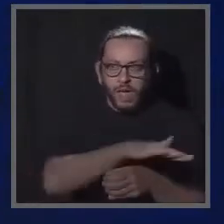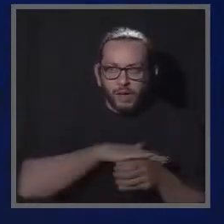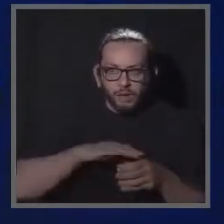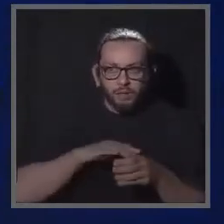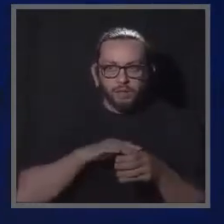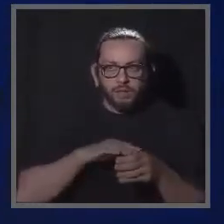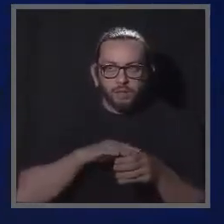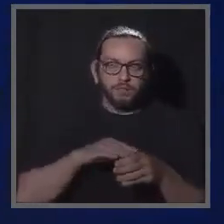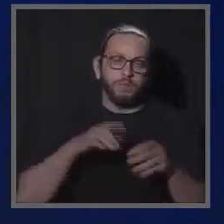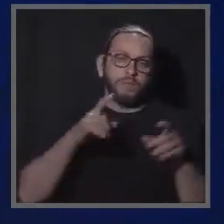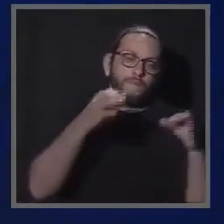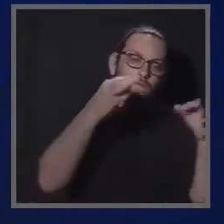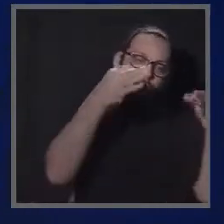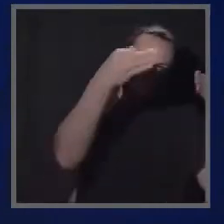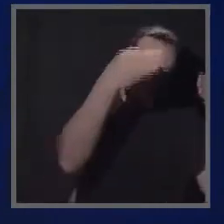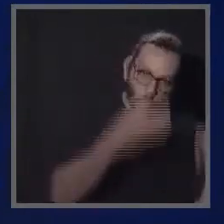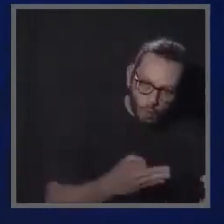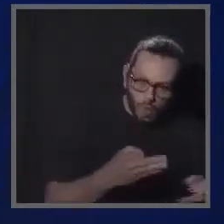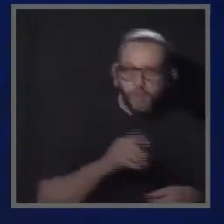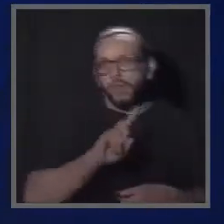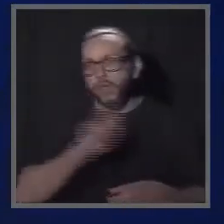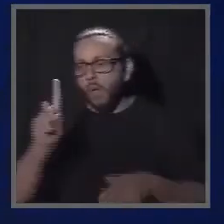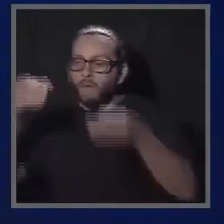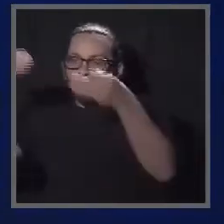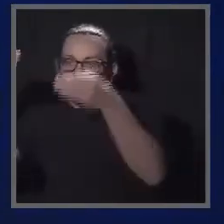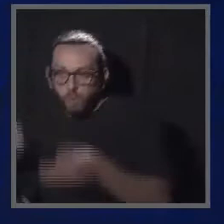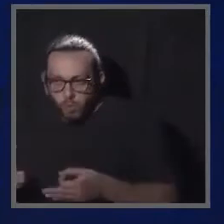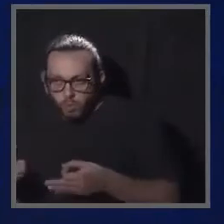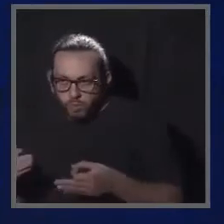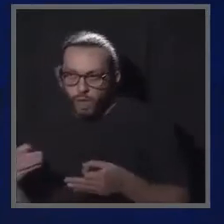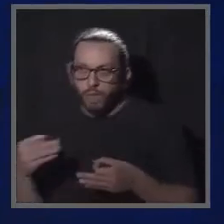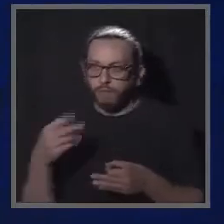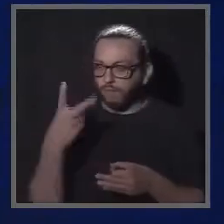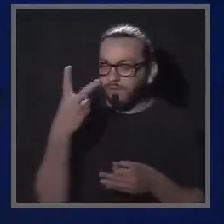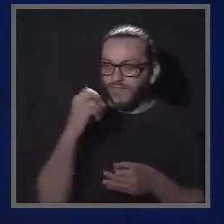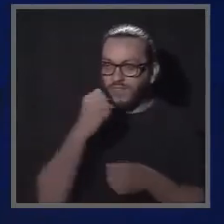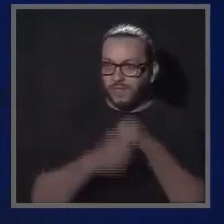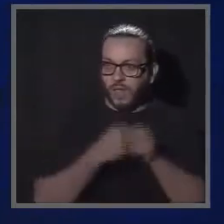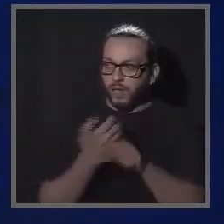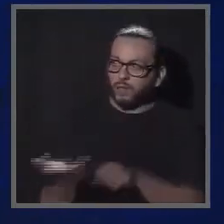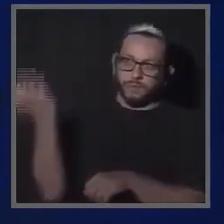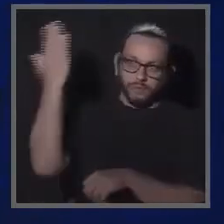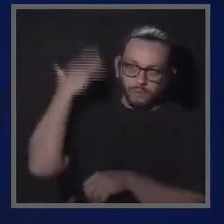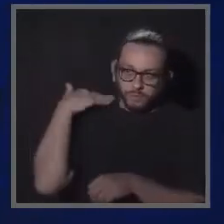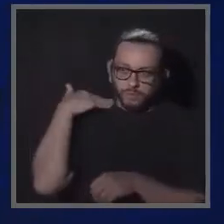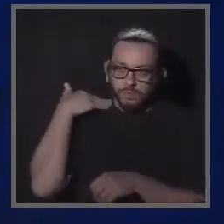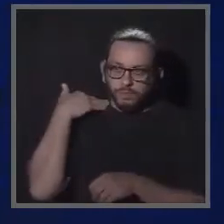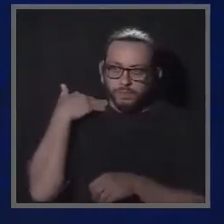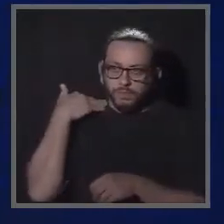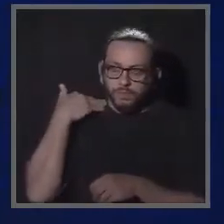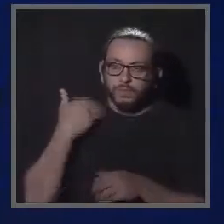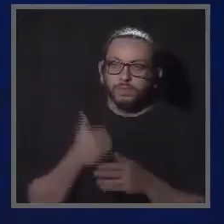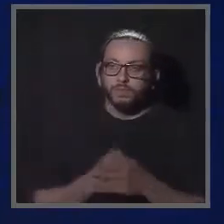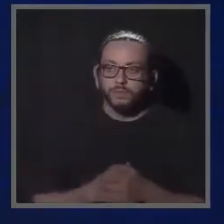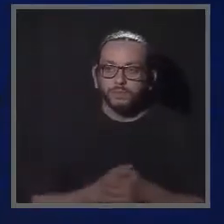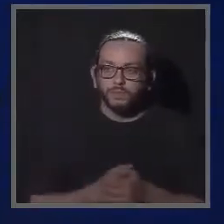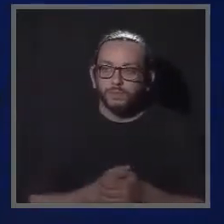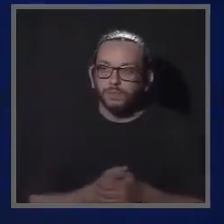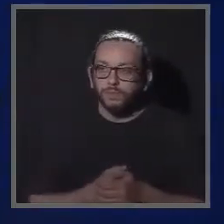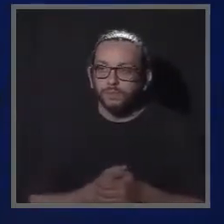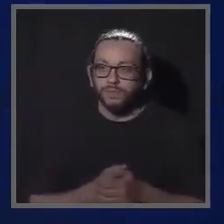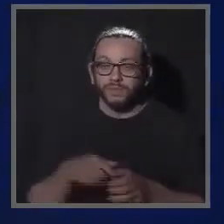recently, the past 20 years, I've been working deeply in museums and especially caring